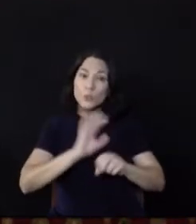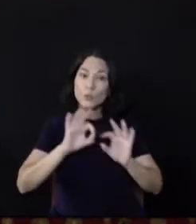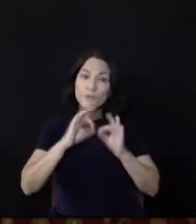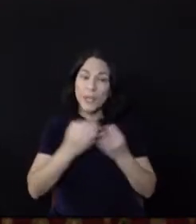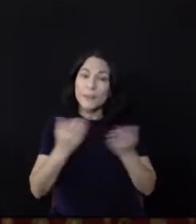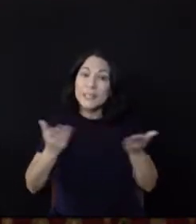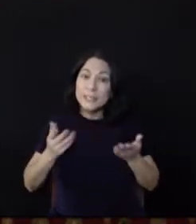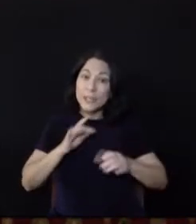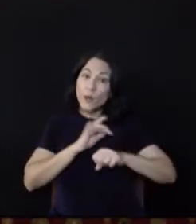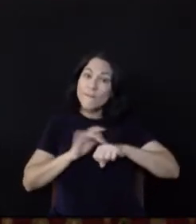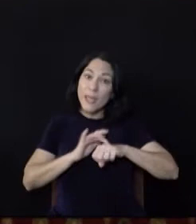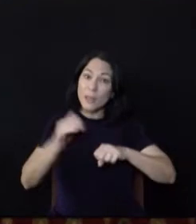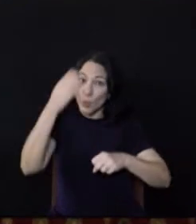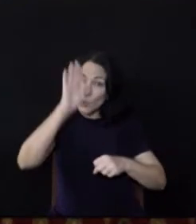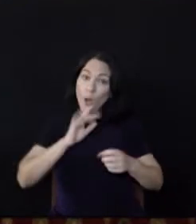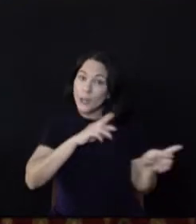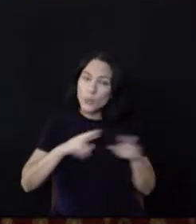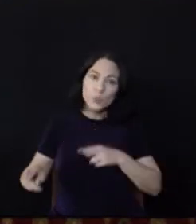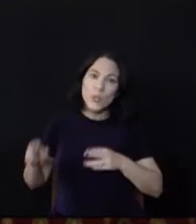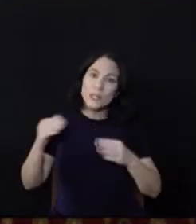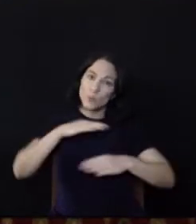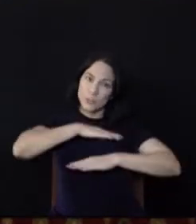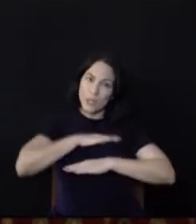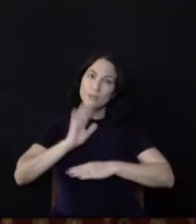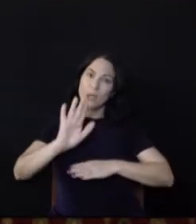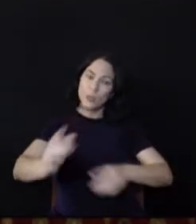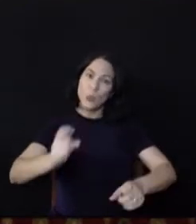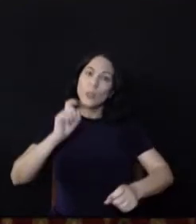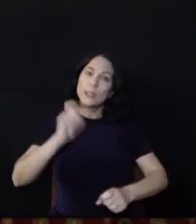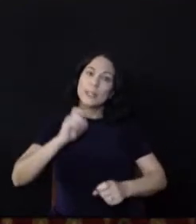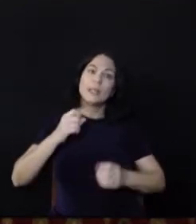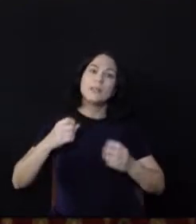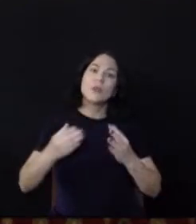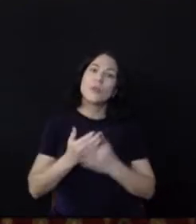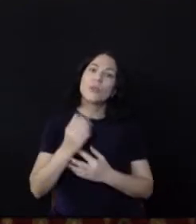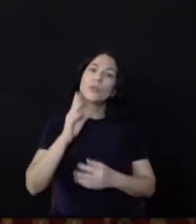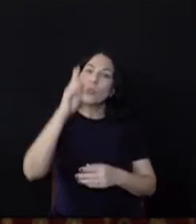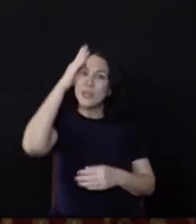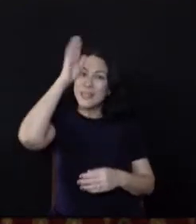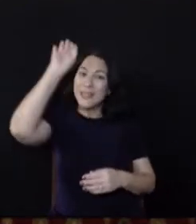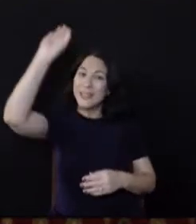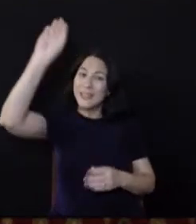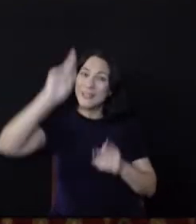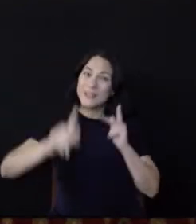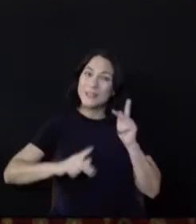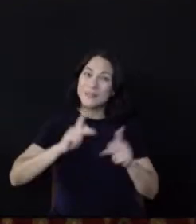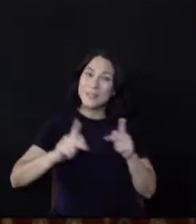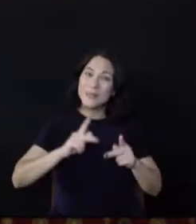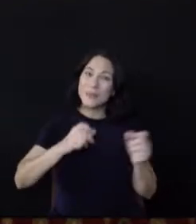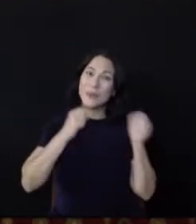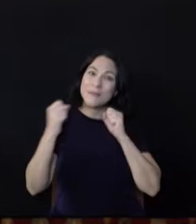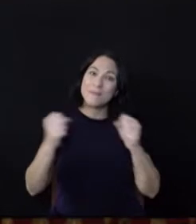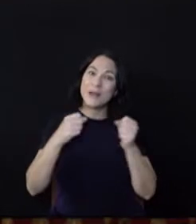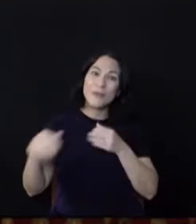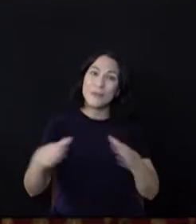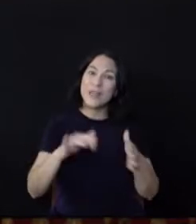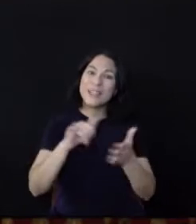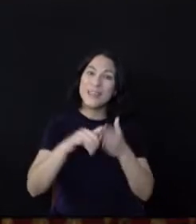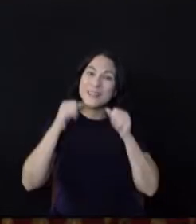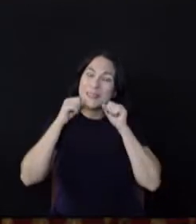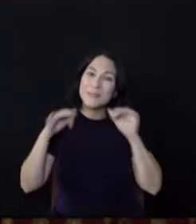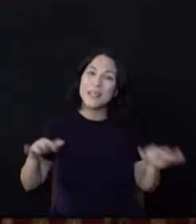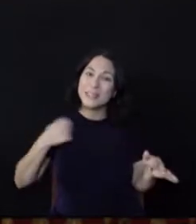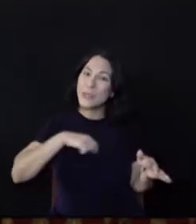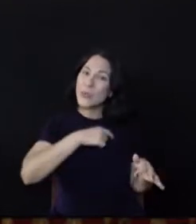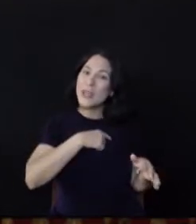are available and God is ready to meet your needs in and through God's people in powerful ways. That is a blessing that we are